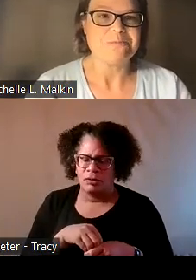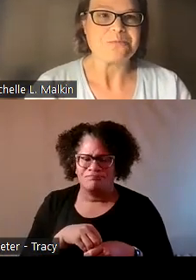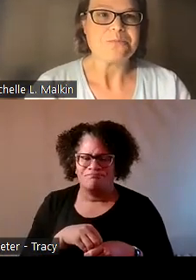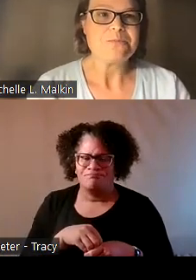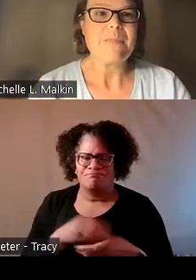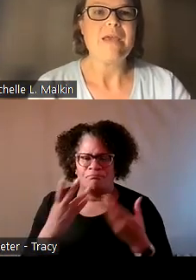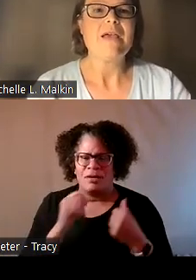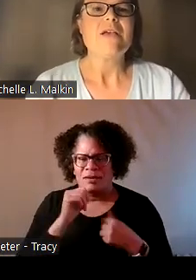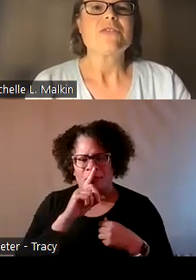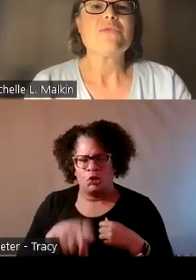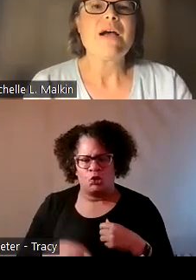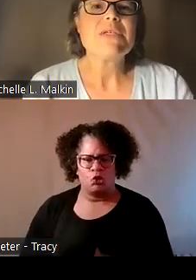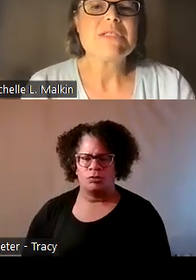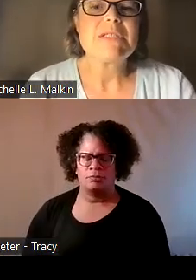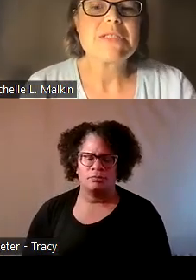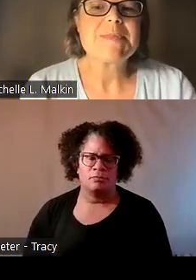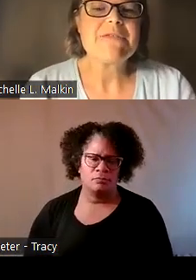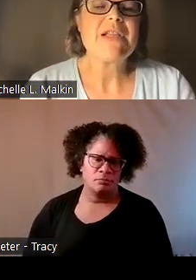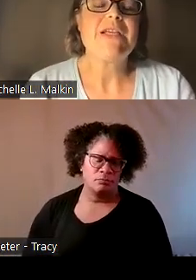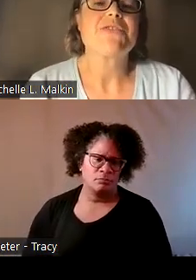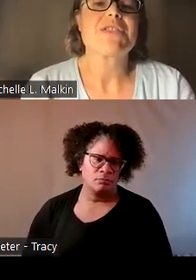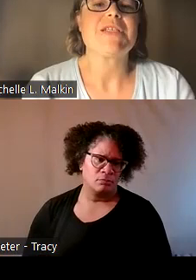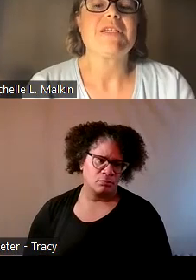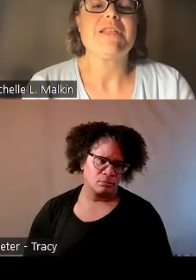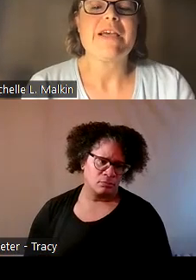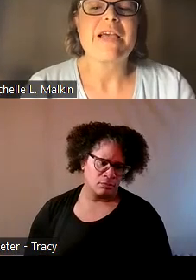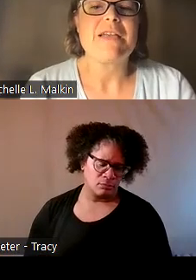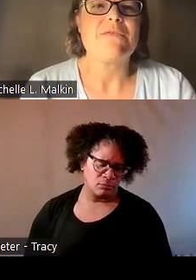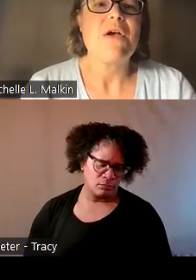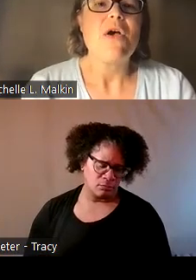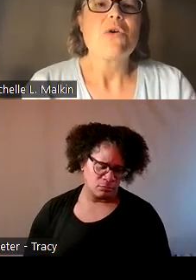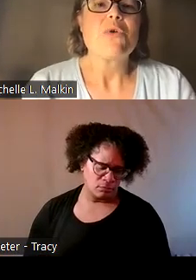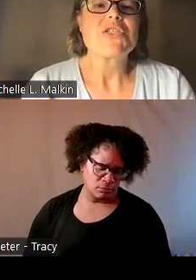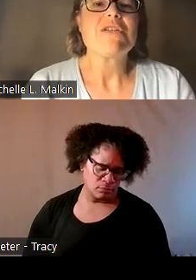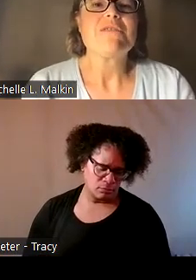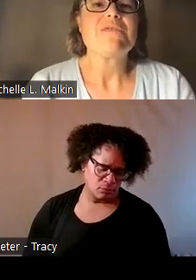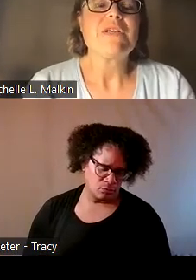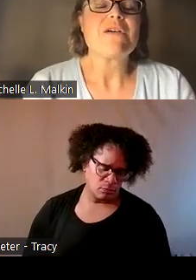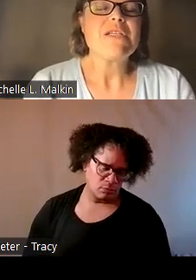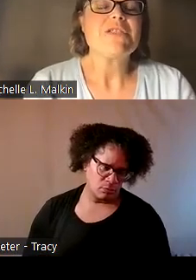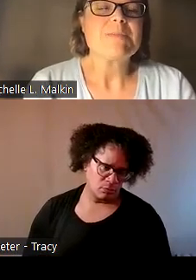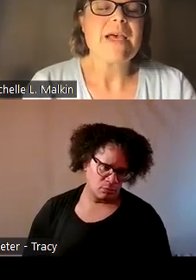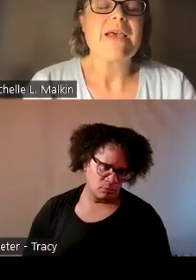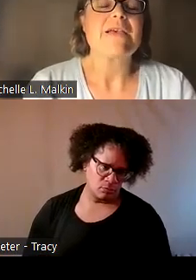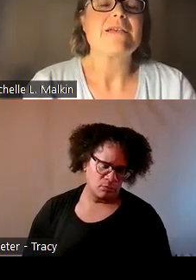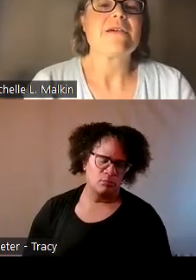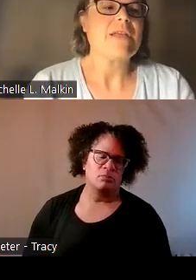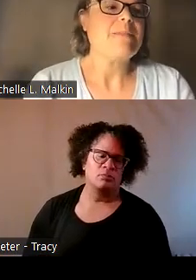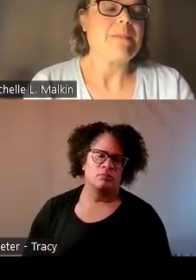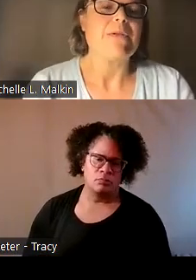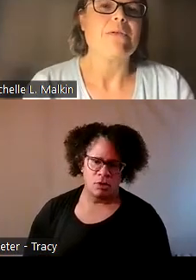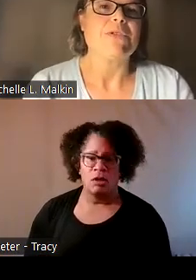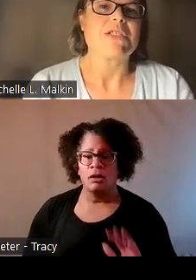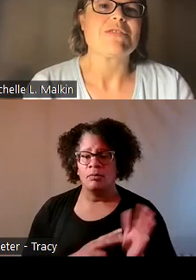true. So I was specifically interested in that kind of question of, are these just bad eggs? Are